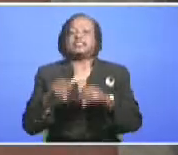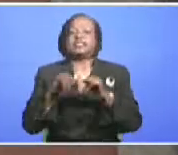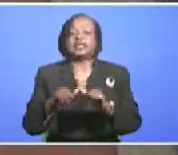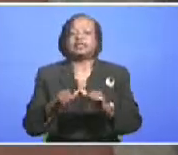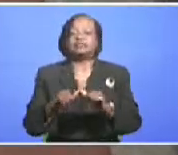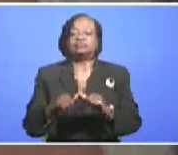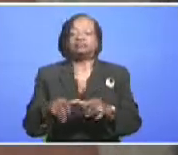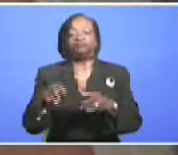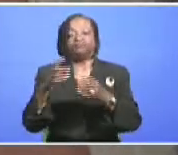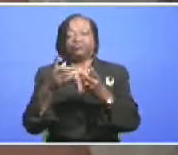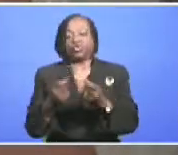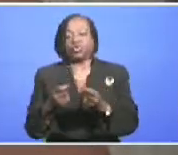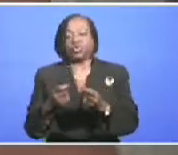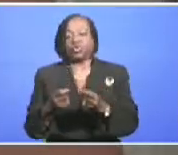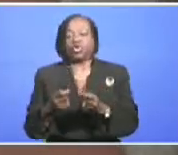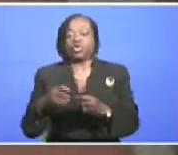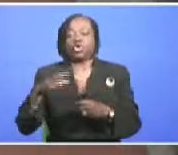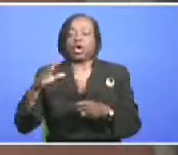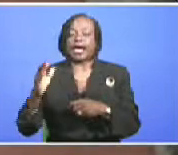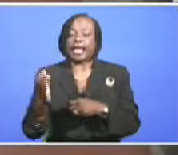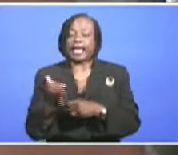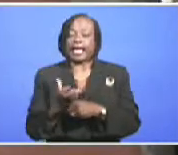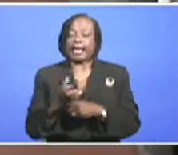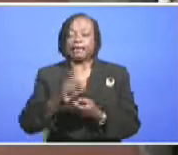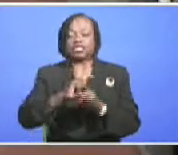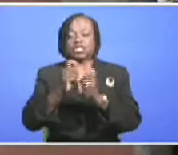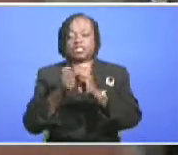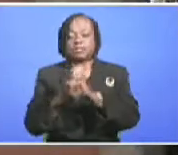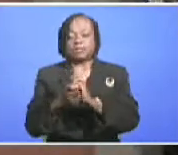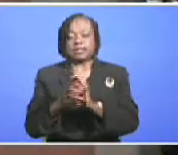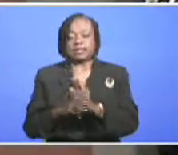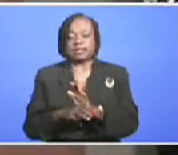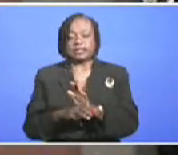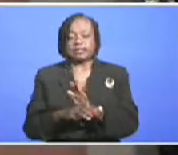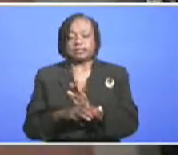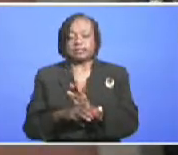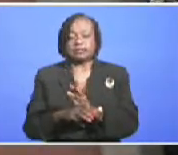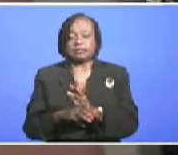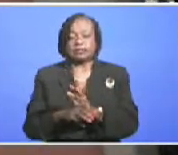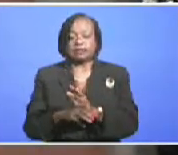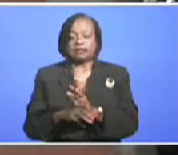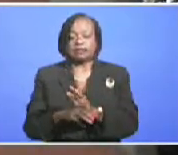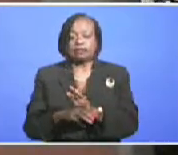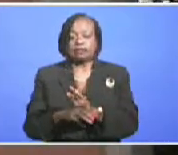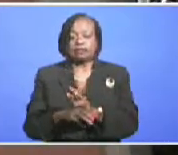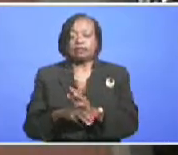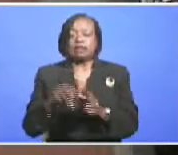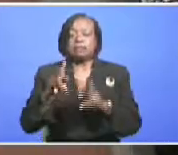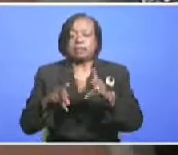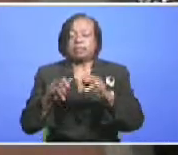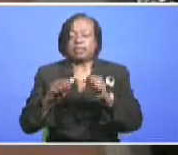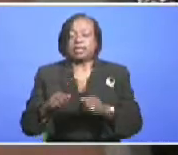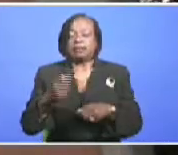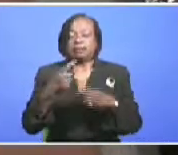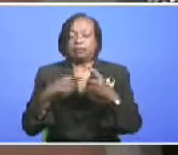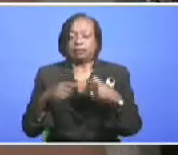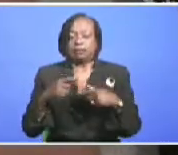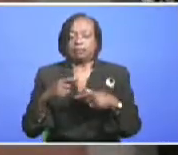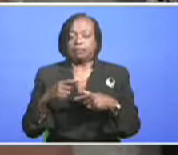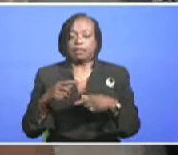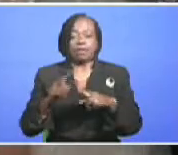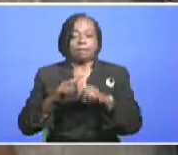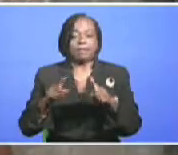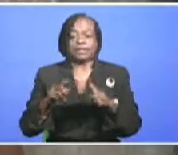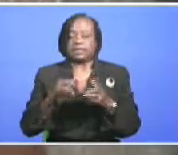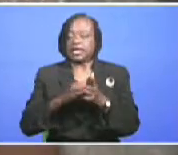your claim adjustments because, you know, there's still a tent here. You know, obviously people can come here, but it will